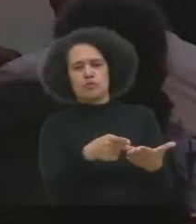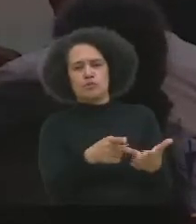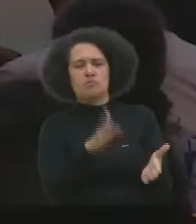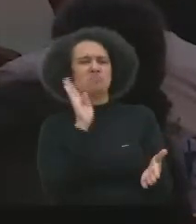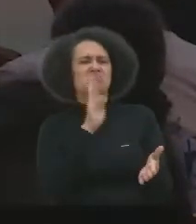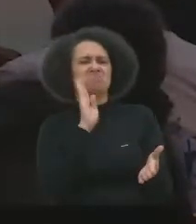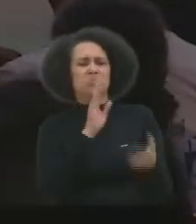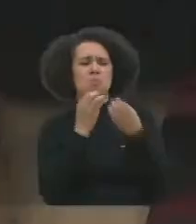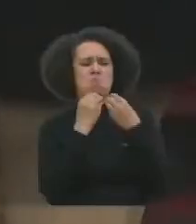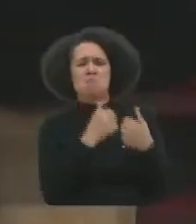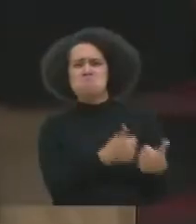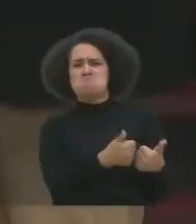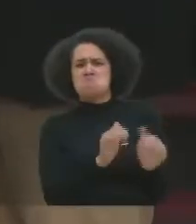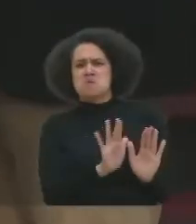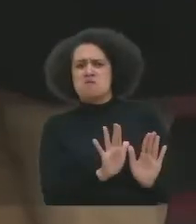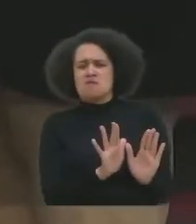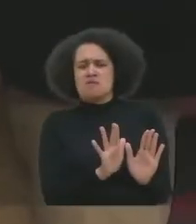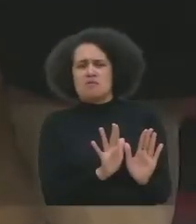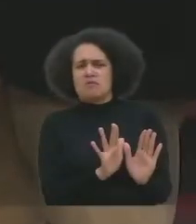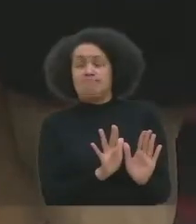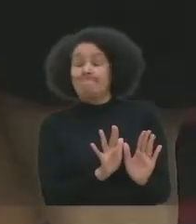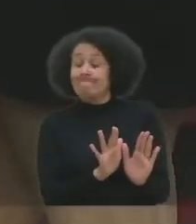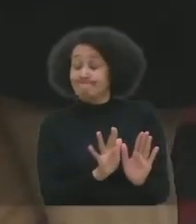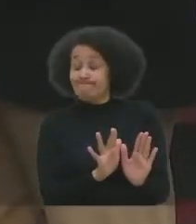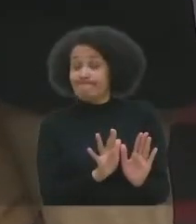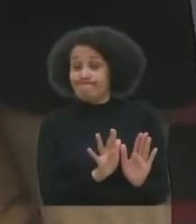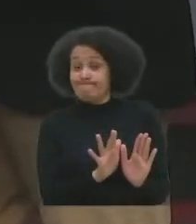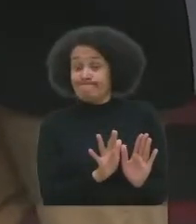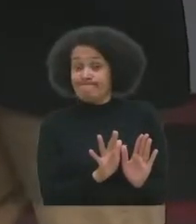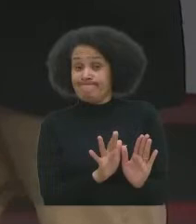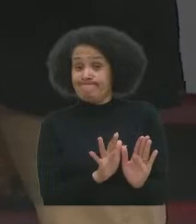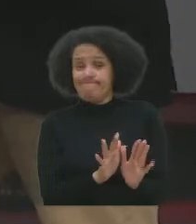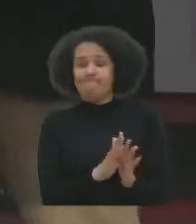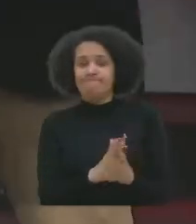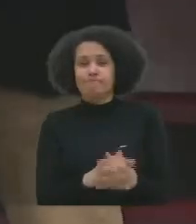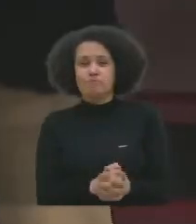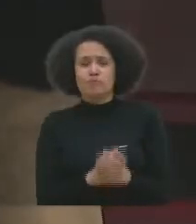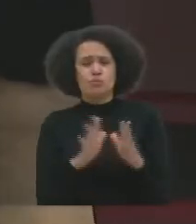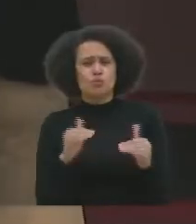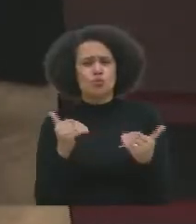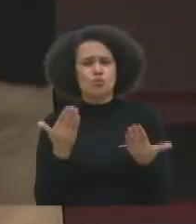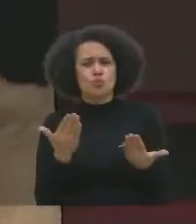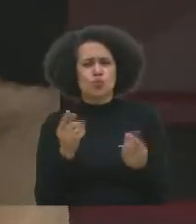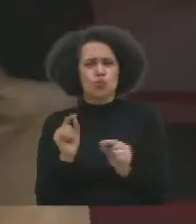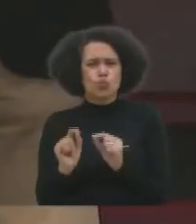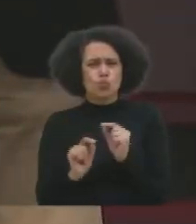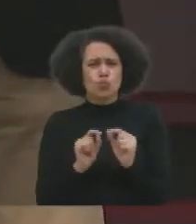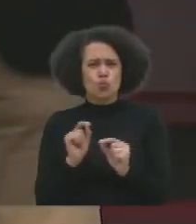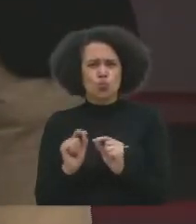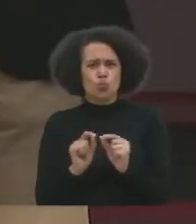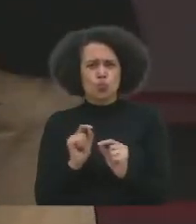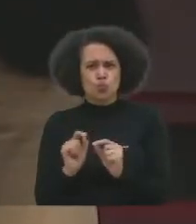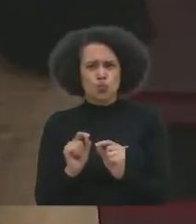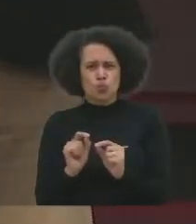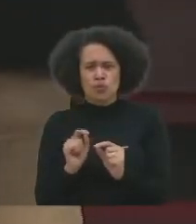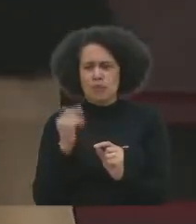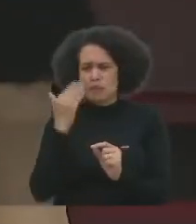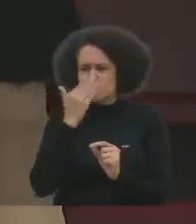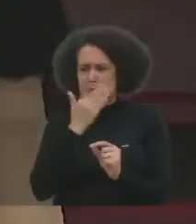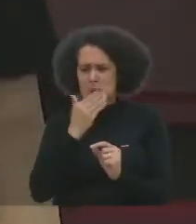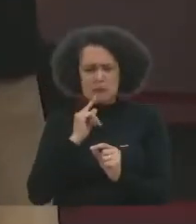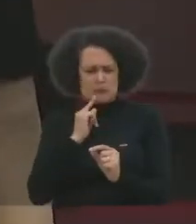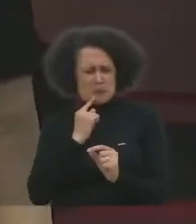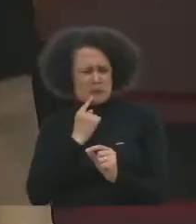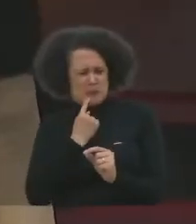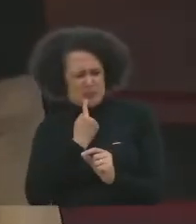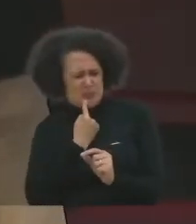bom. They will tell you that sweet is bitter and bitter is sweet. Então o que é doce agora dizem que é amargo, o que é amargo agora